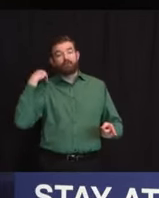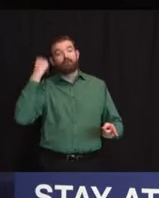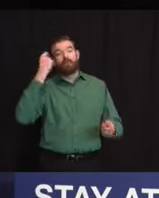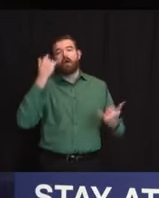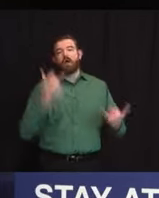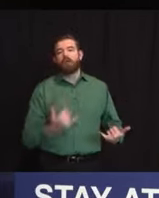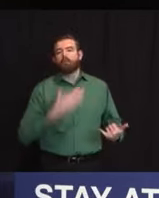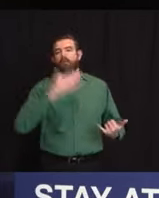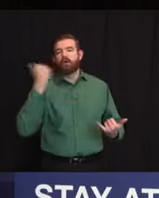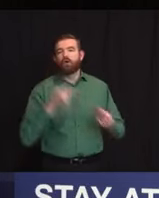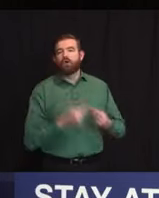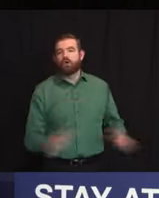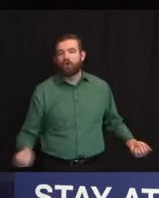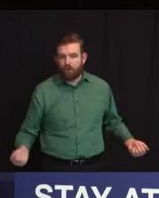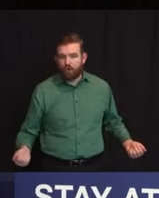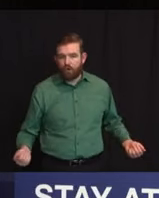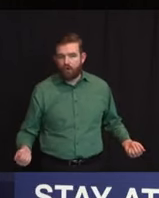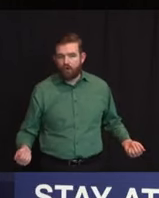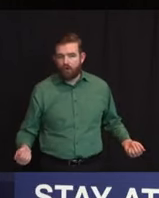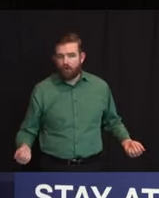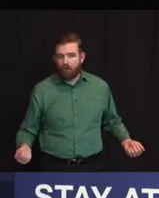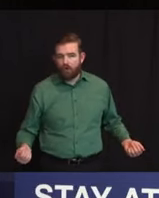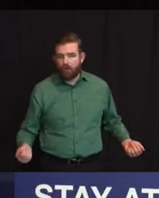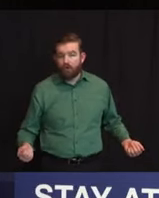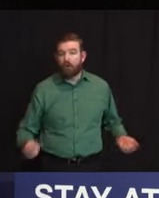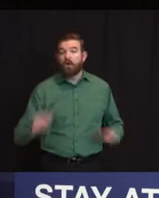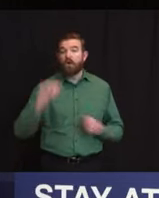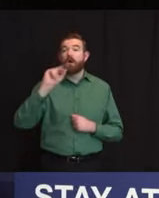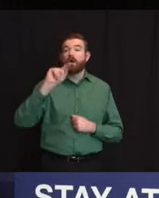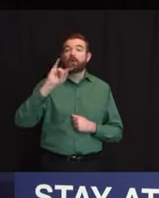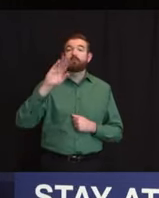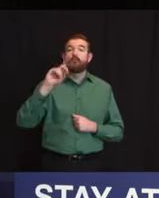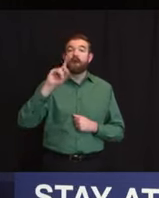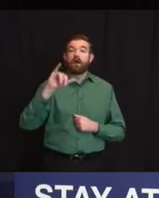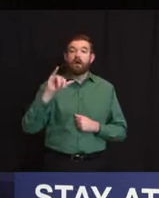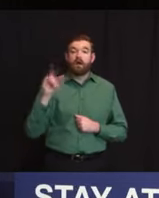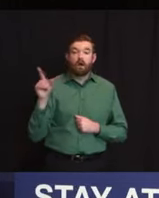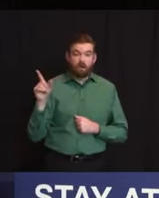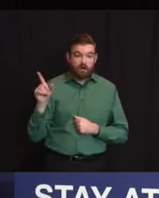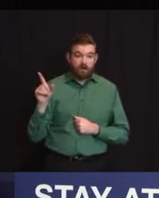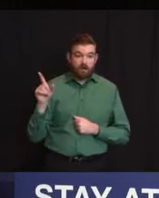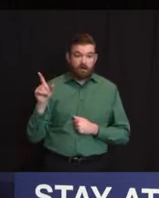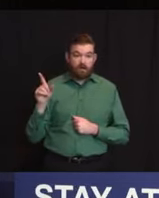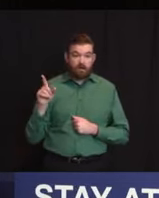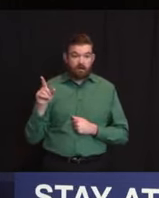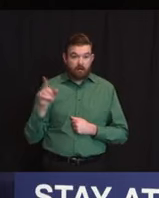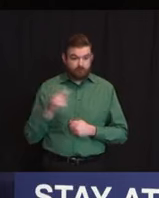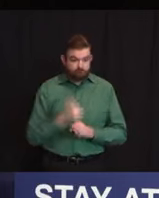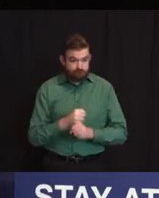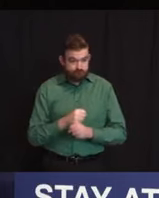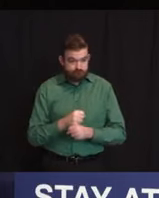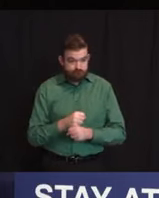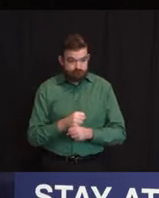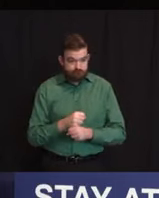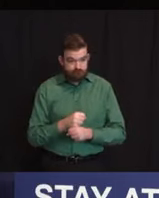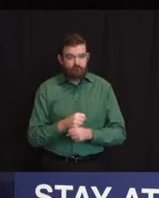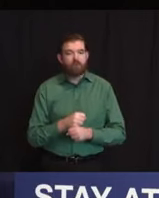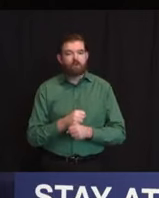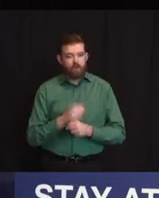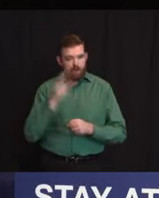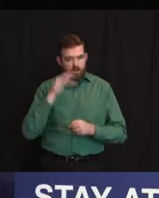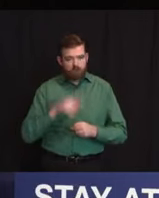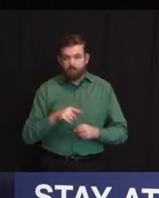Antibodies, when they're made, one of the things that you hope is that then they become protective, meaning you make antibodies. Antibodies are one of the things that